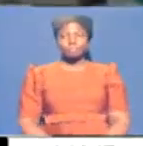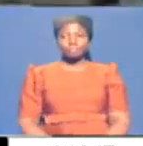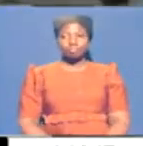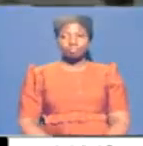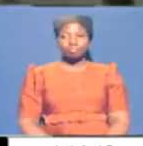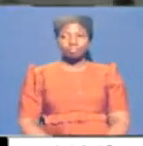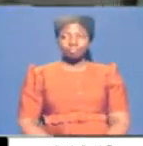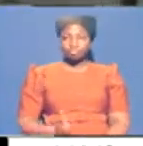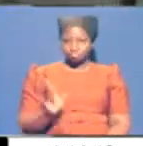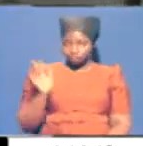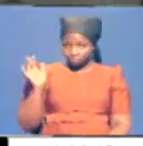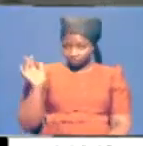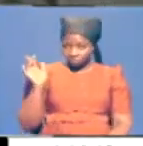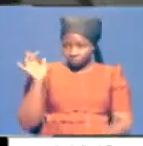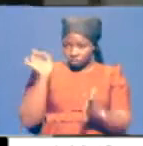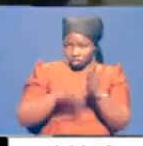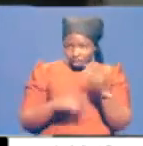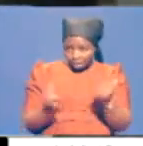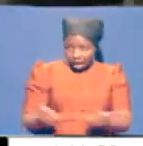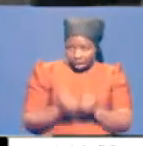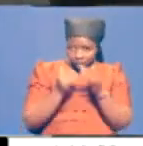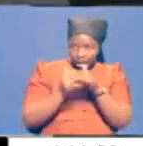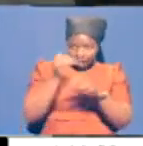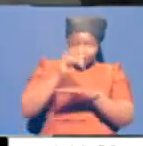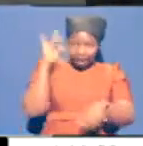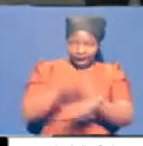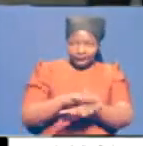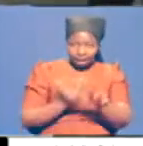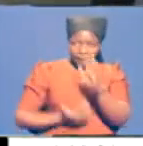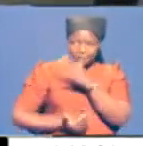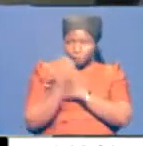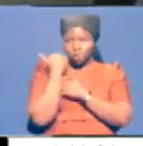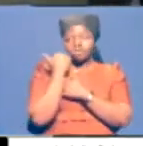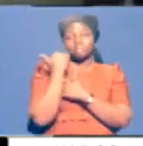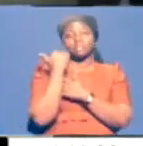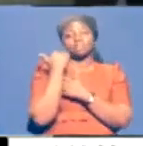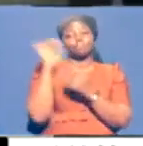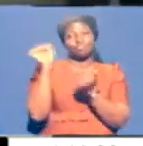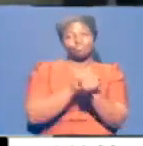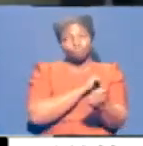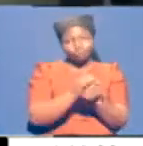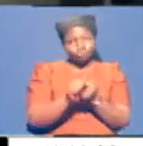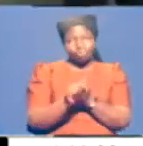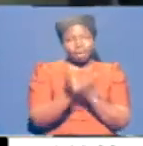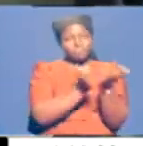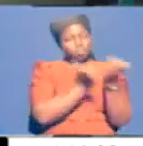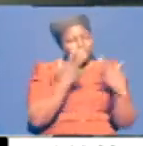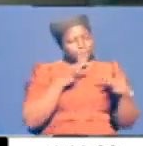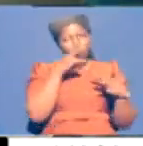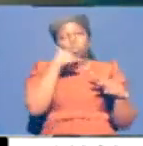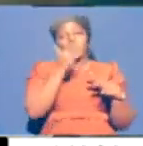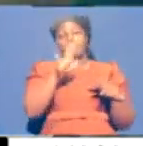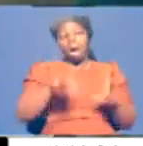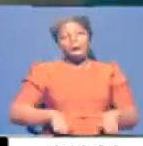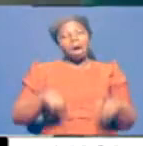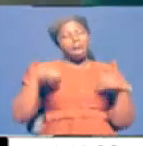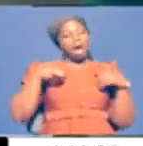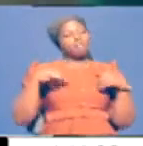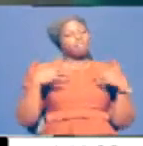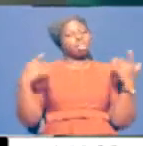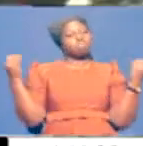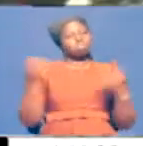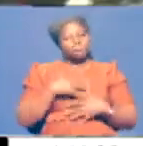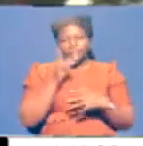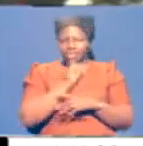The aftermath of an early morning demolition. Distraught traders whose livelihood has been cut short in controversial circumstances,